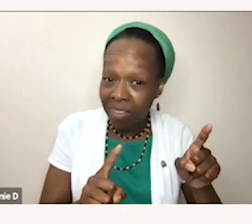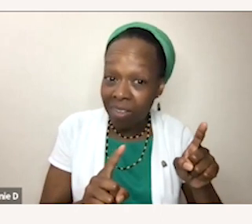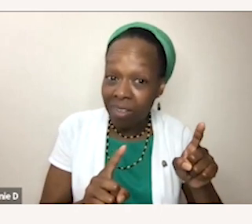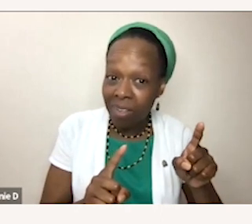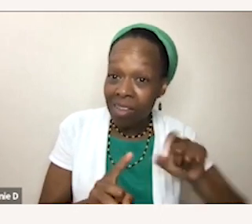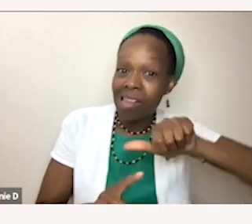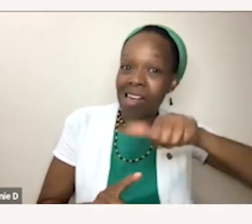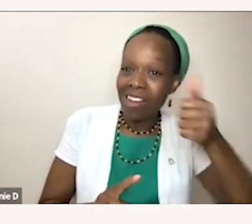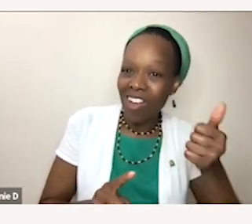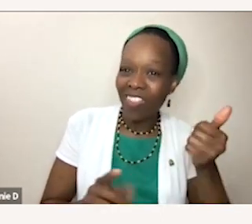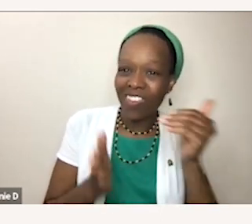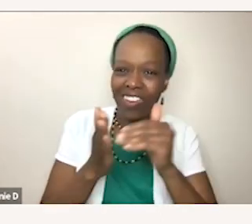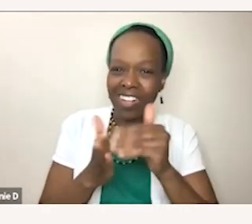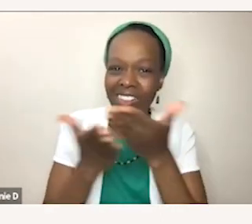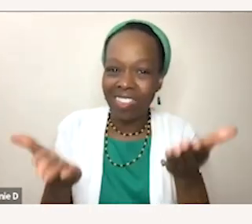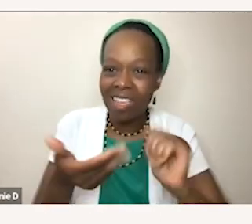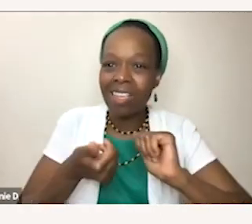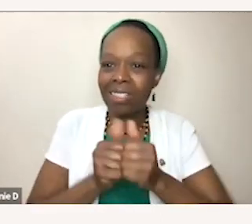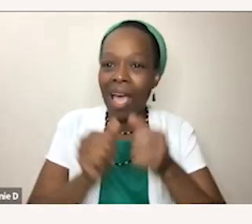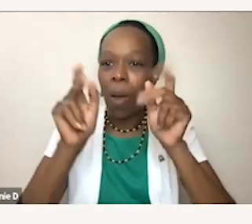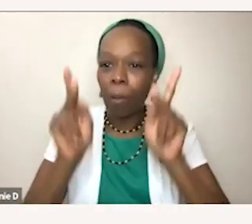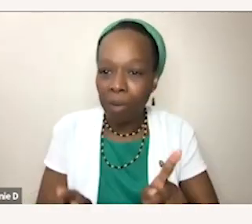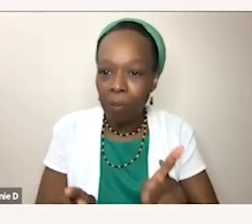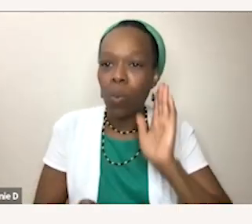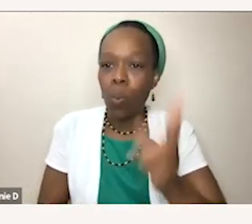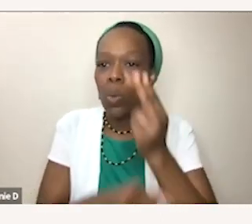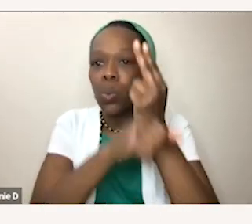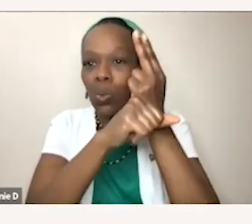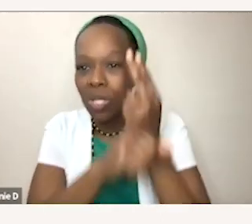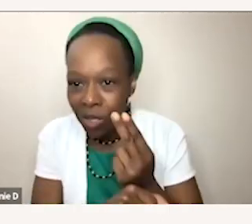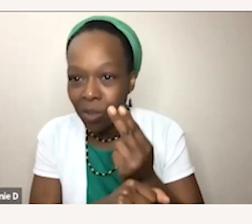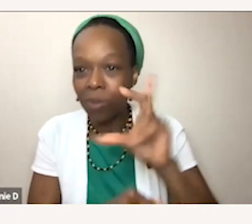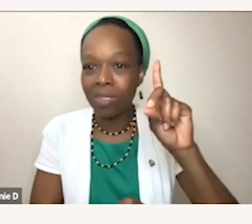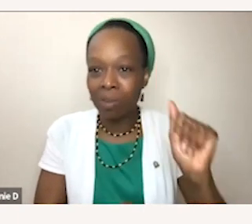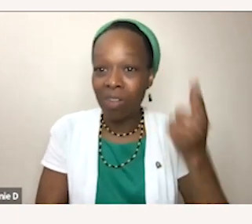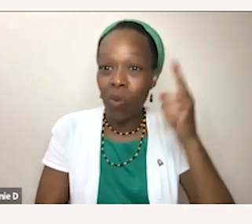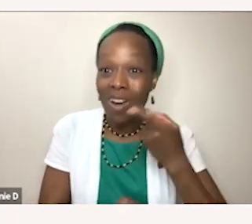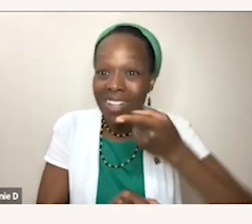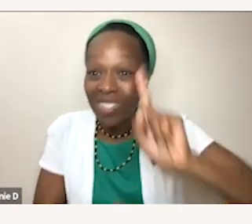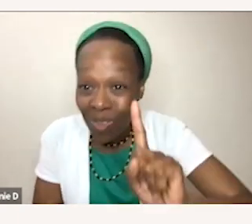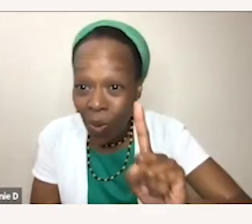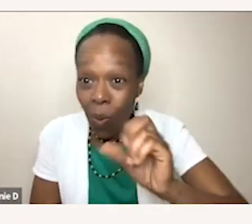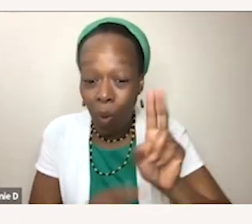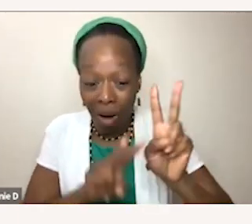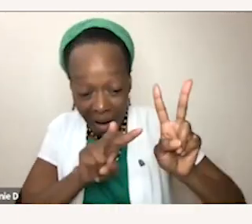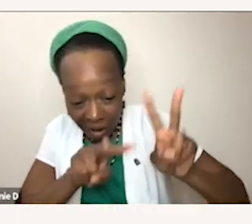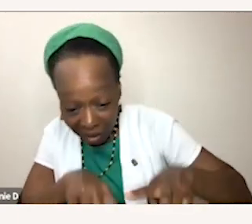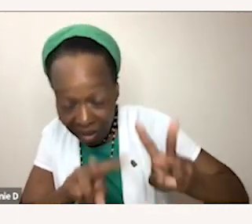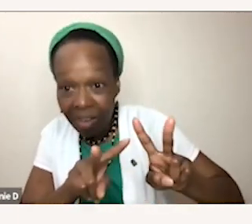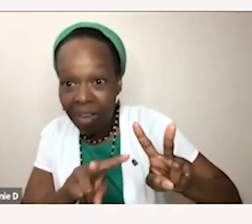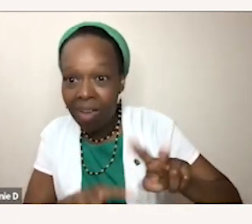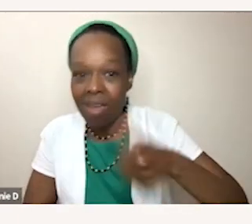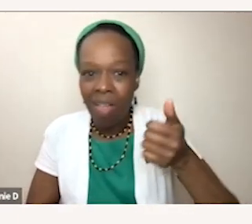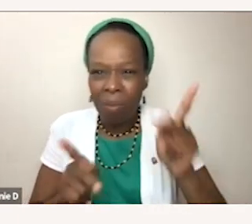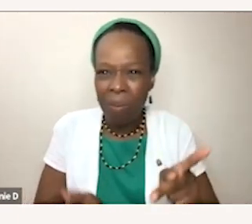another common thing is how people literally use disability in order to insult or condescend to someone. What are